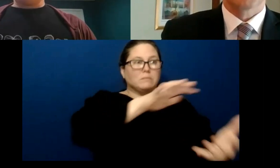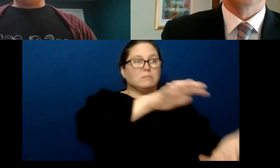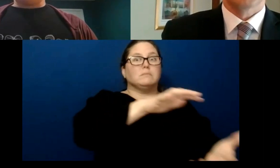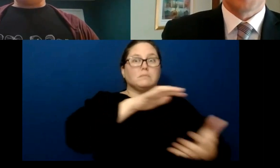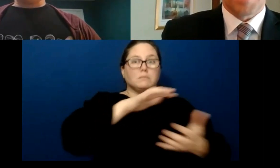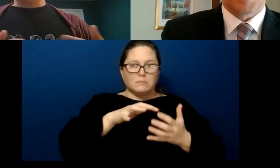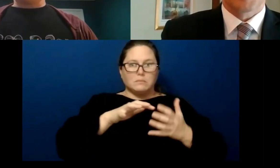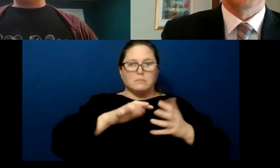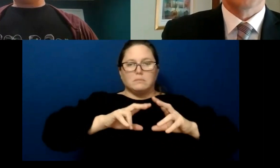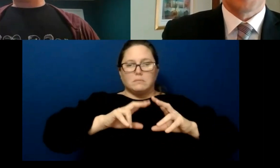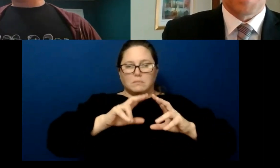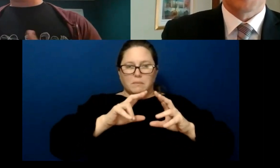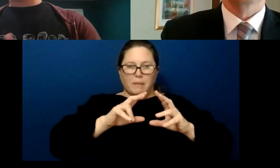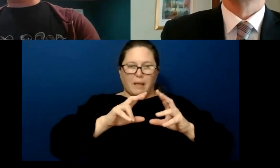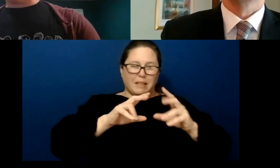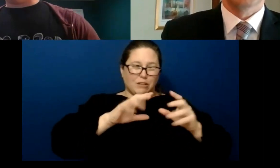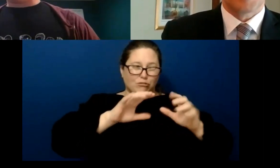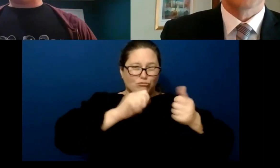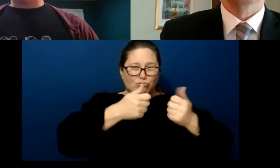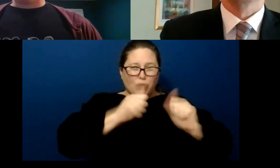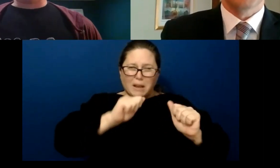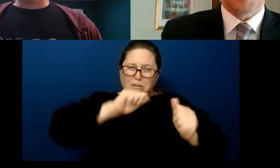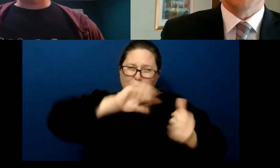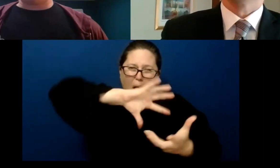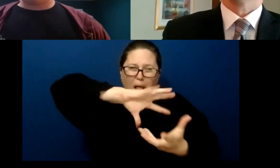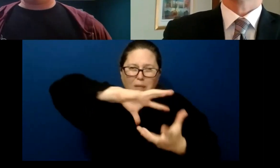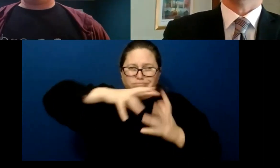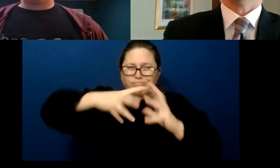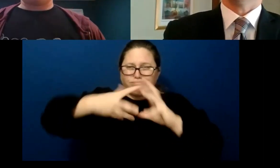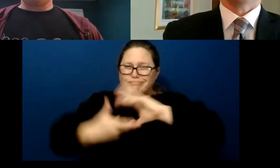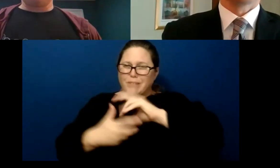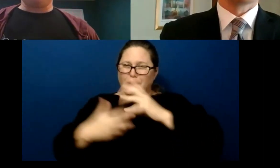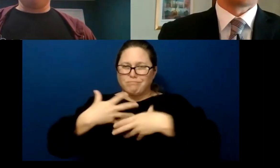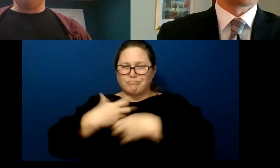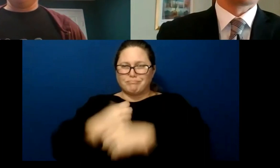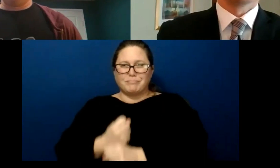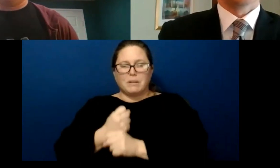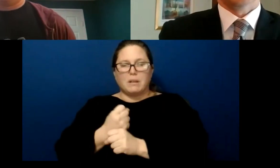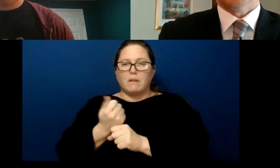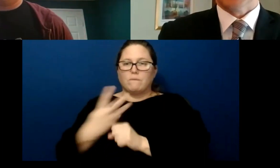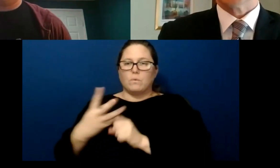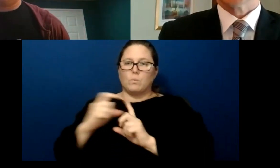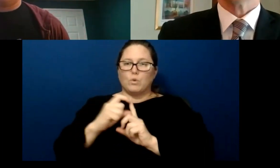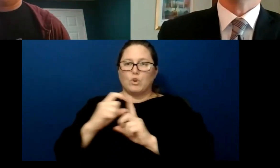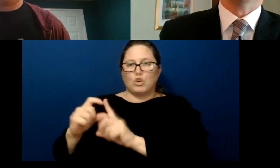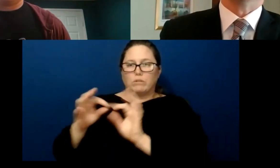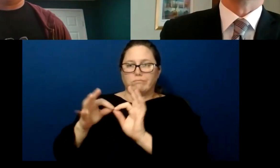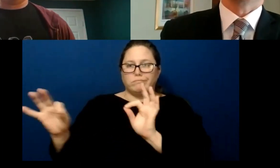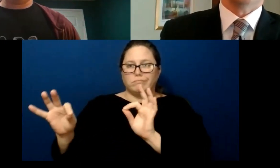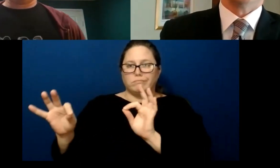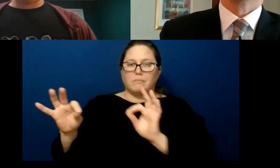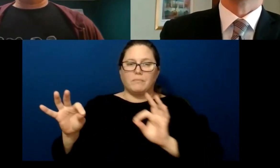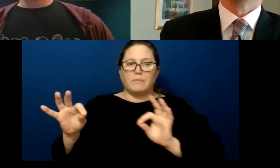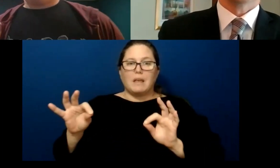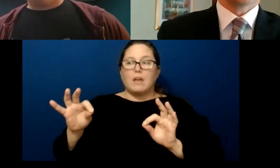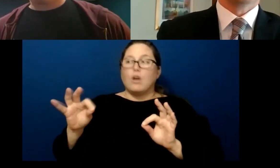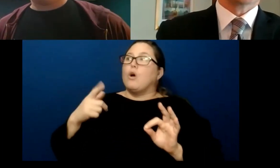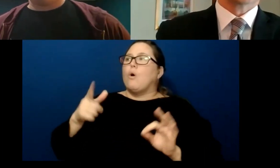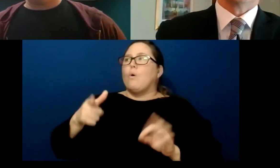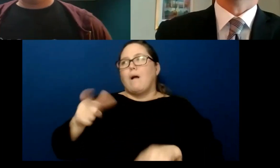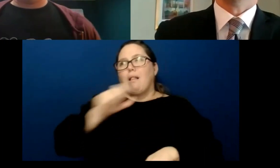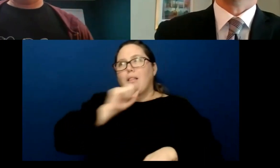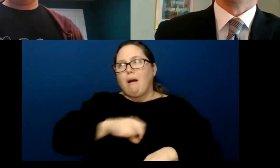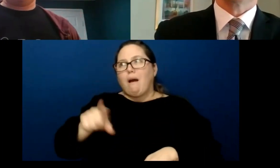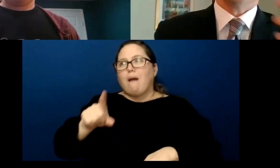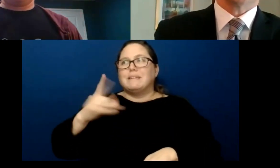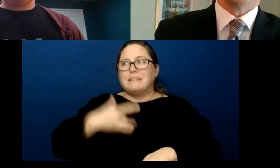down to a few words that can easily be understood by someone else. I love that. We often talk in here that less is more, right? If you